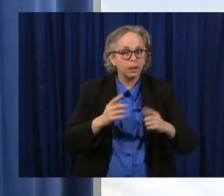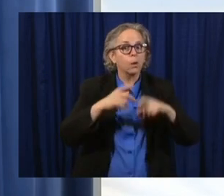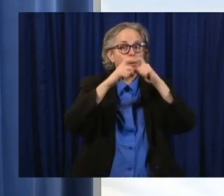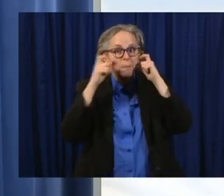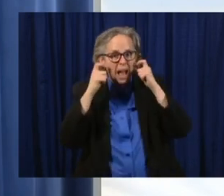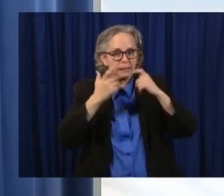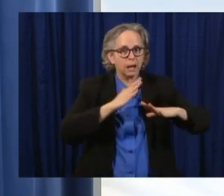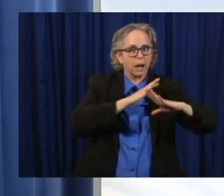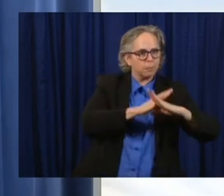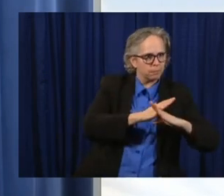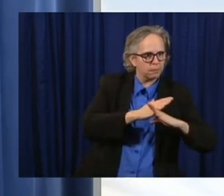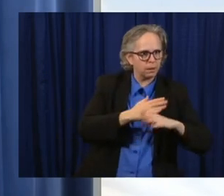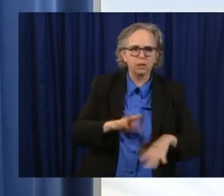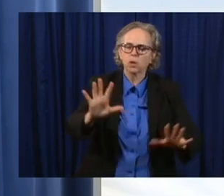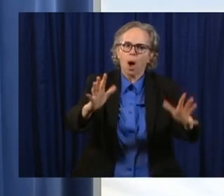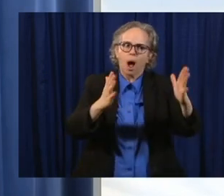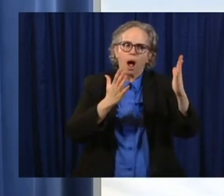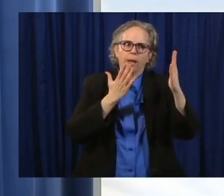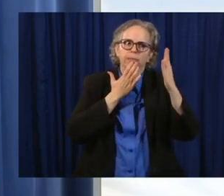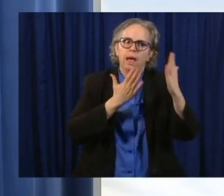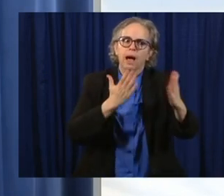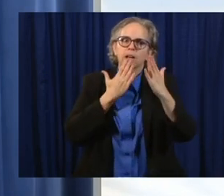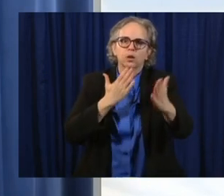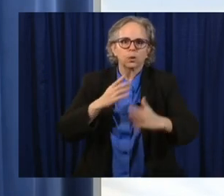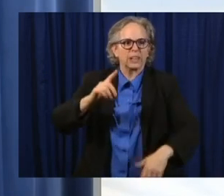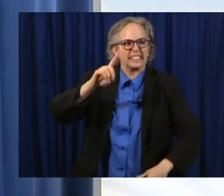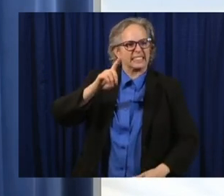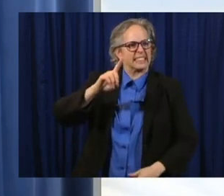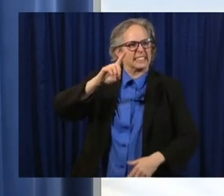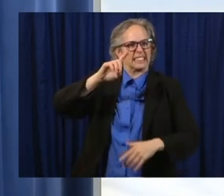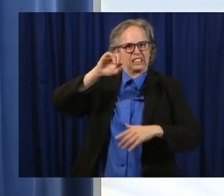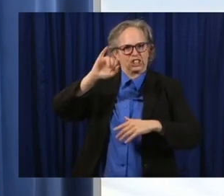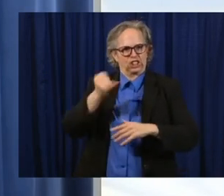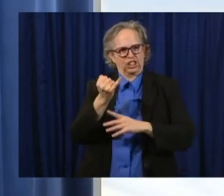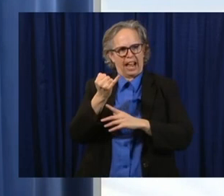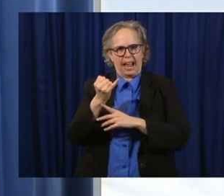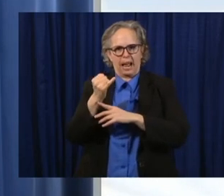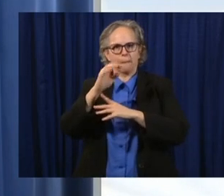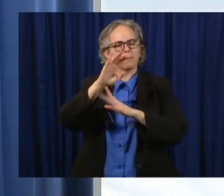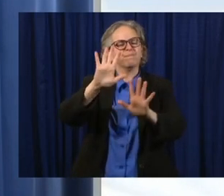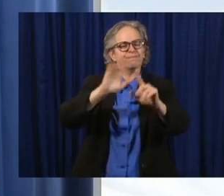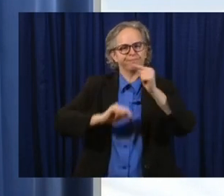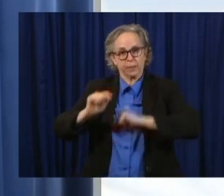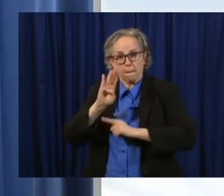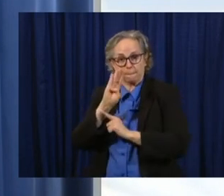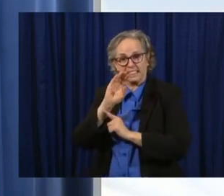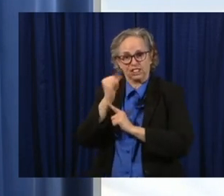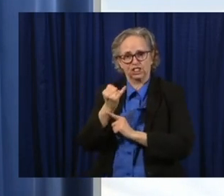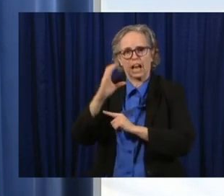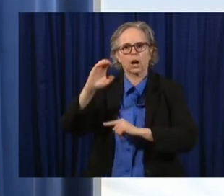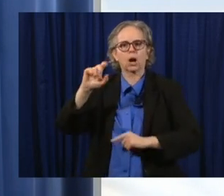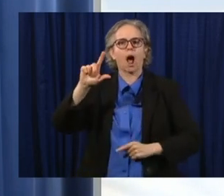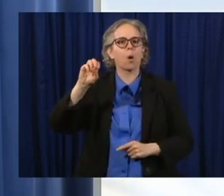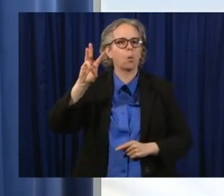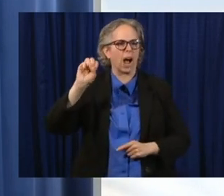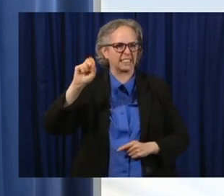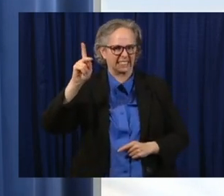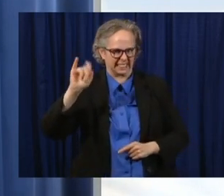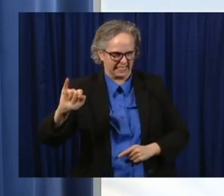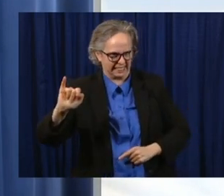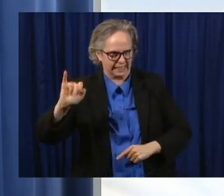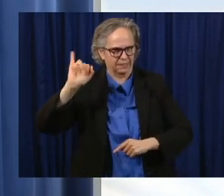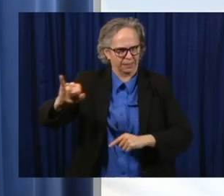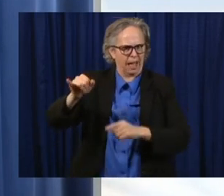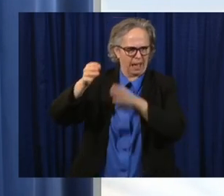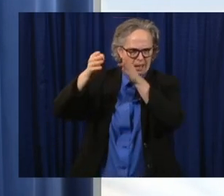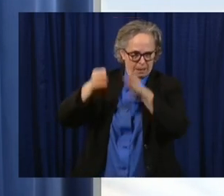B.J. Kowalski, president of Rowe Dental, for providing these much-needed supplies for their fellow Ohioans.